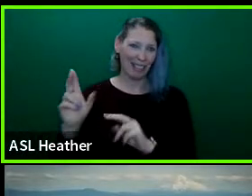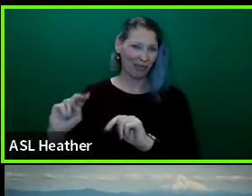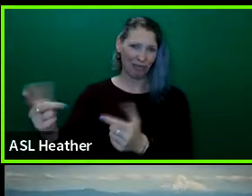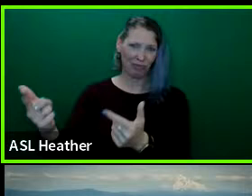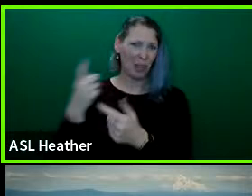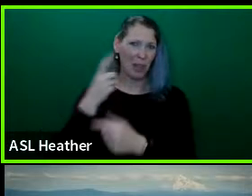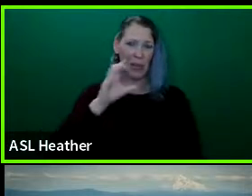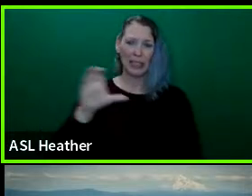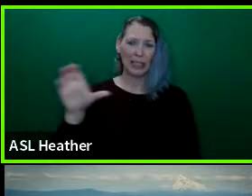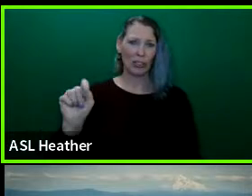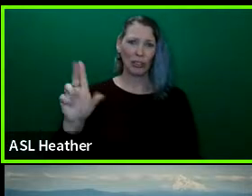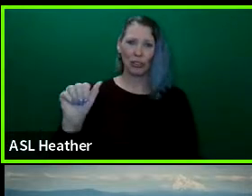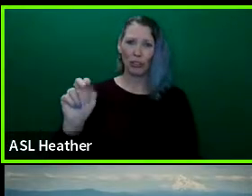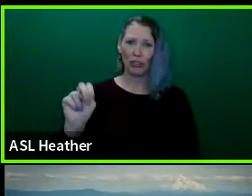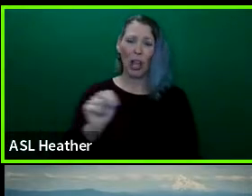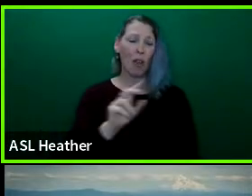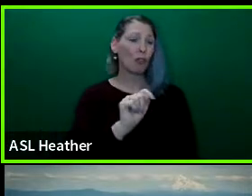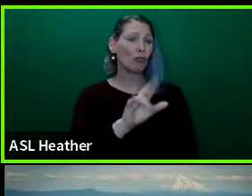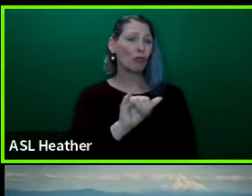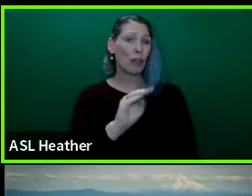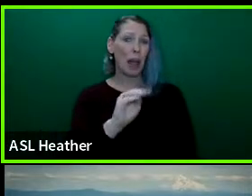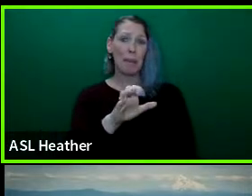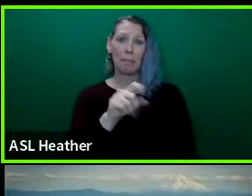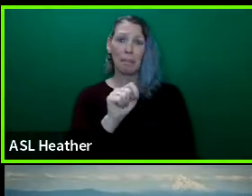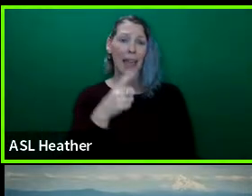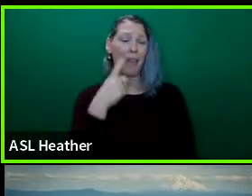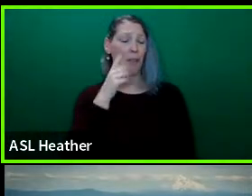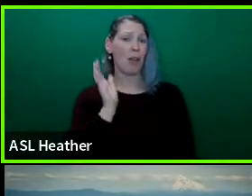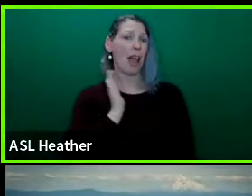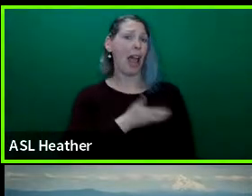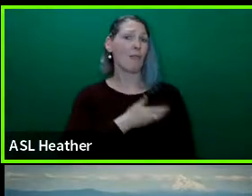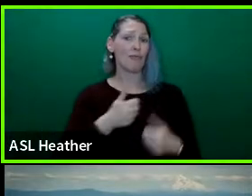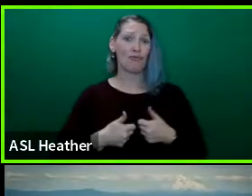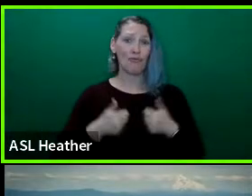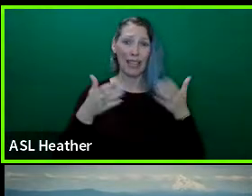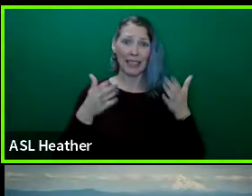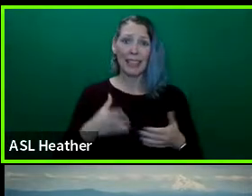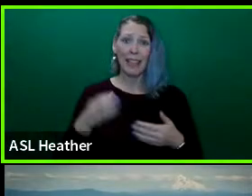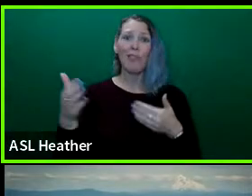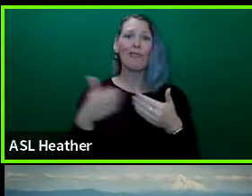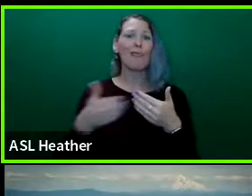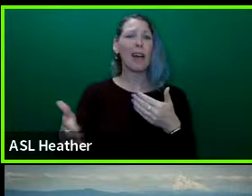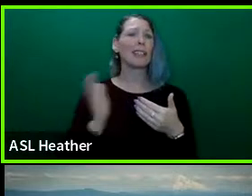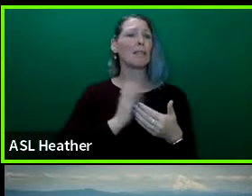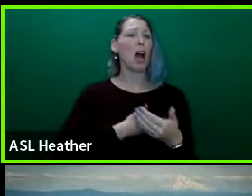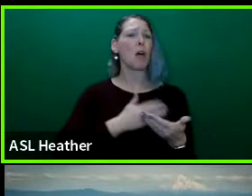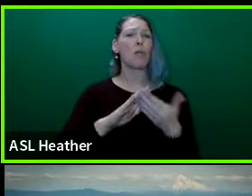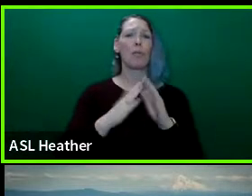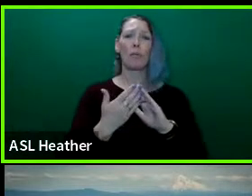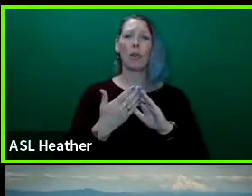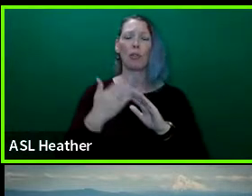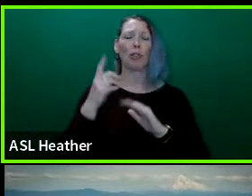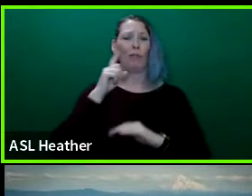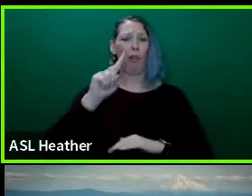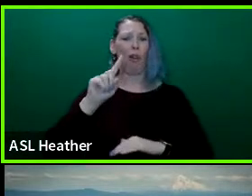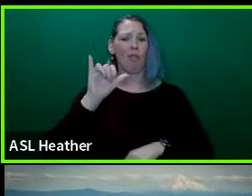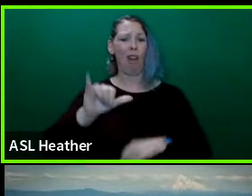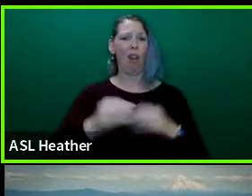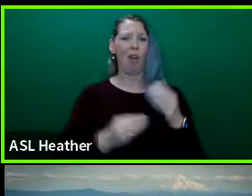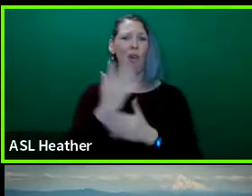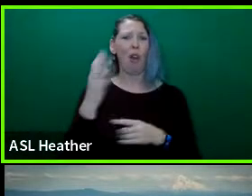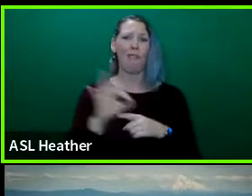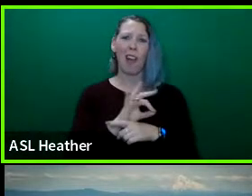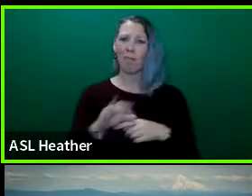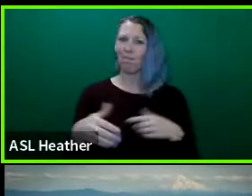for CTRAN or TriMet or really our residents and the rest of our community as a function of that growth. It's one of the